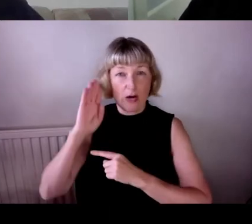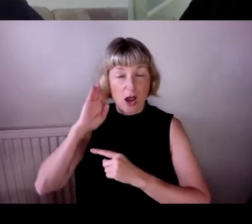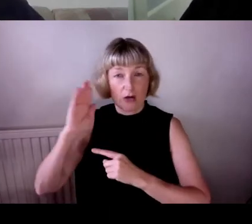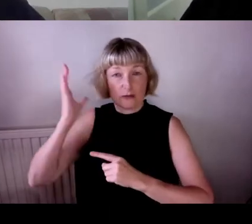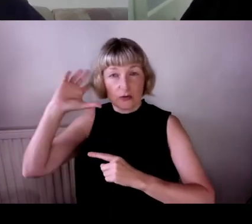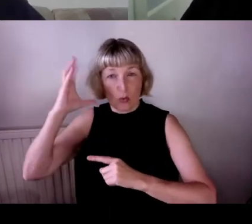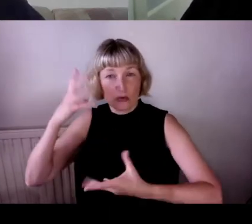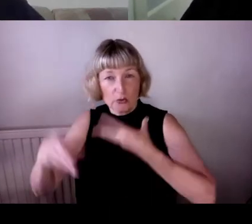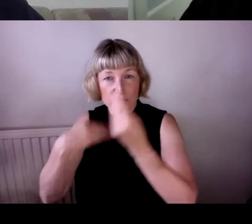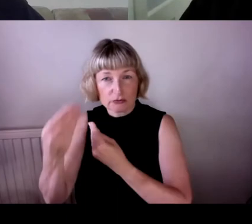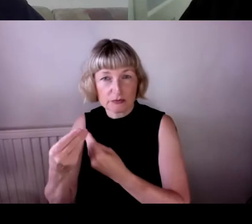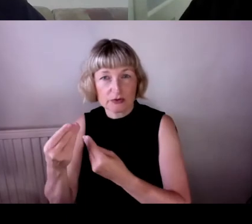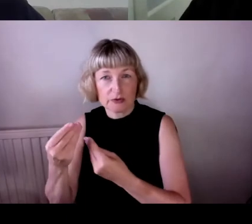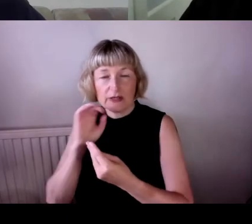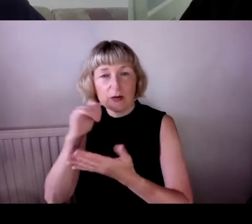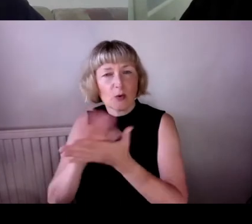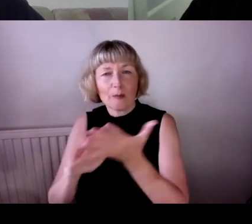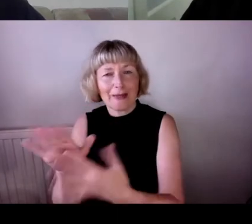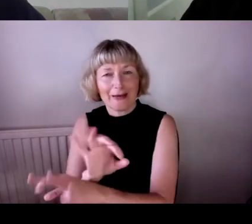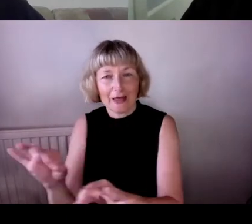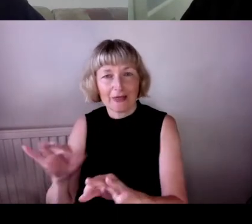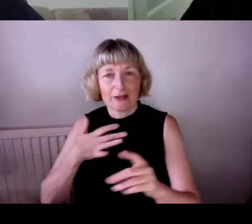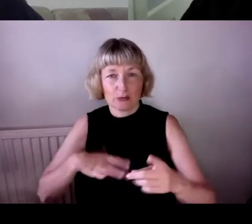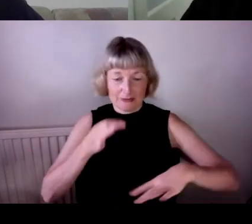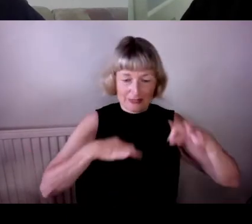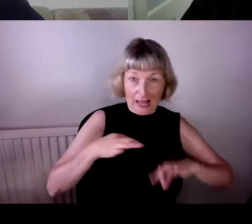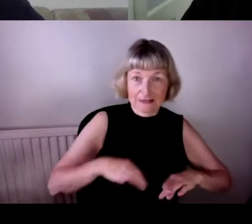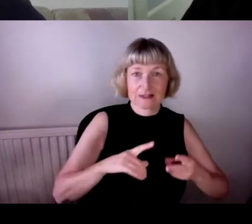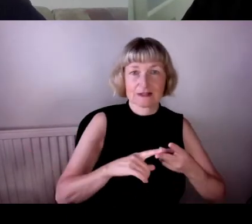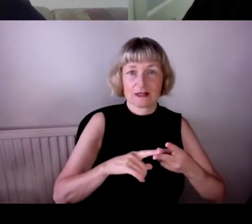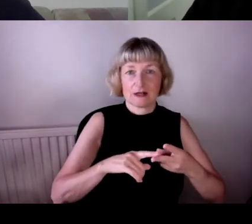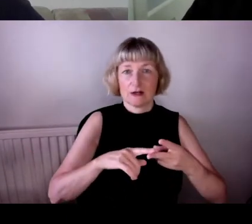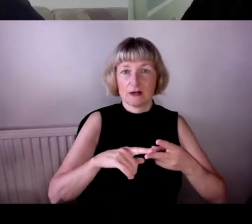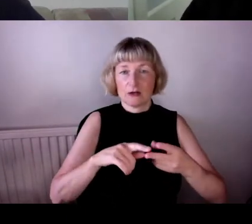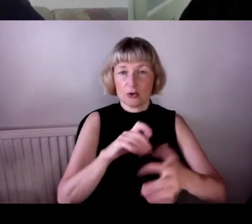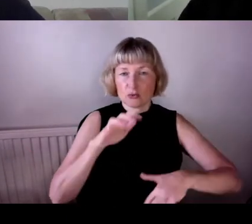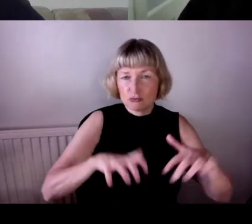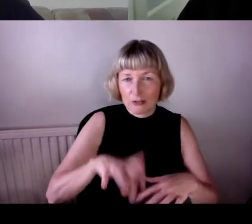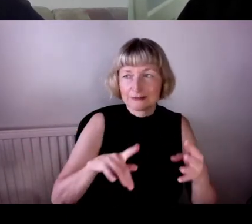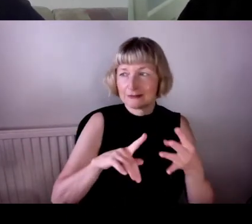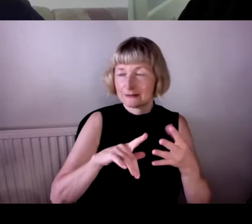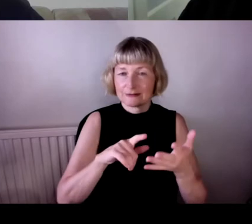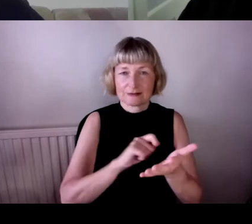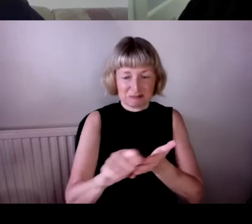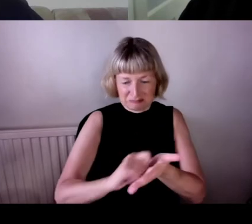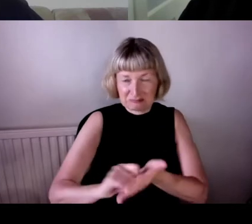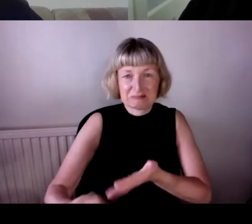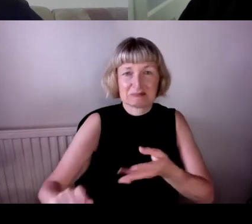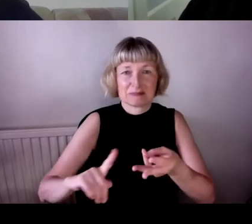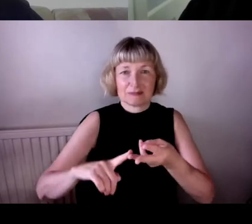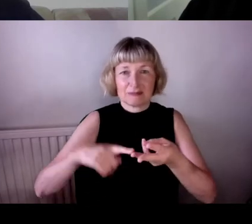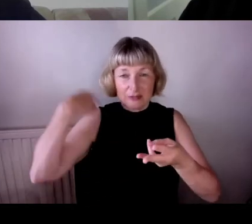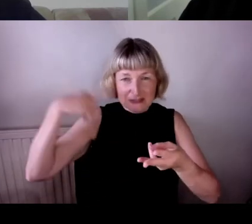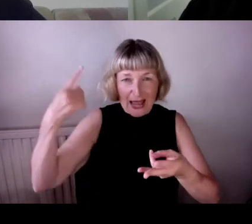happening. It's the actors, it's the writing, it's the sound, it's the audience, because the audience will also tell you what's